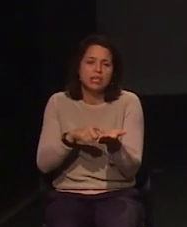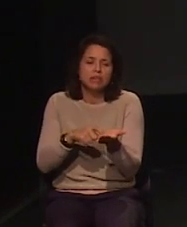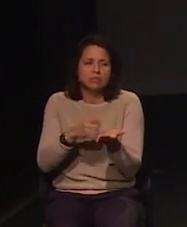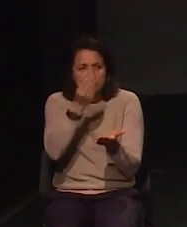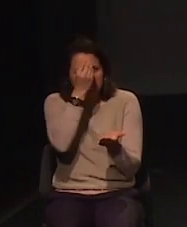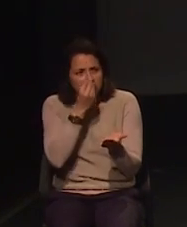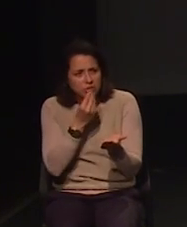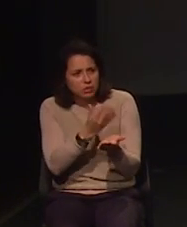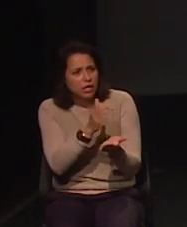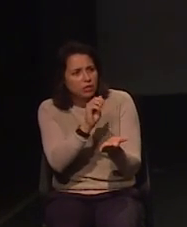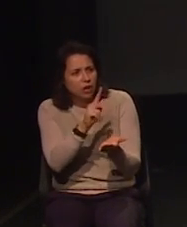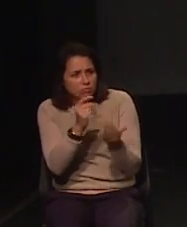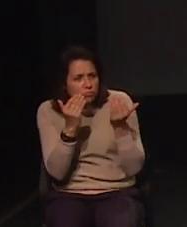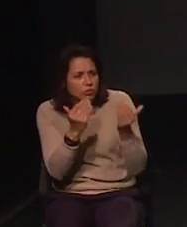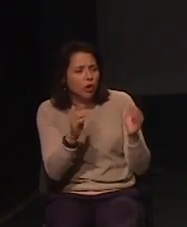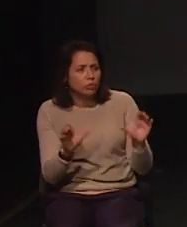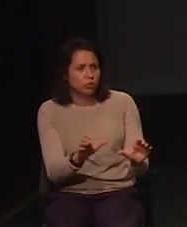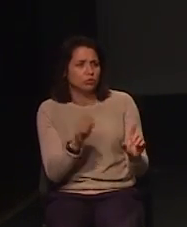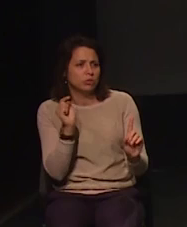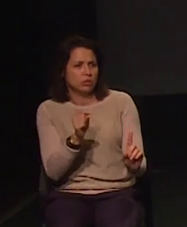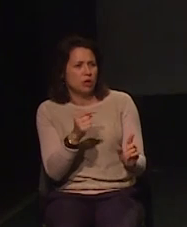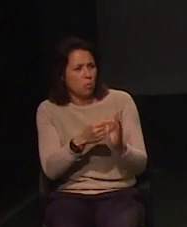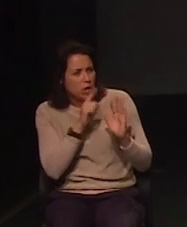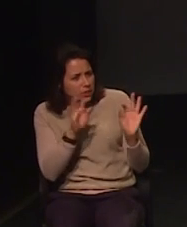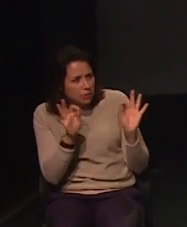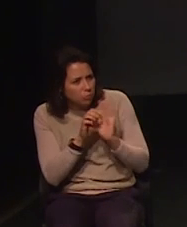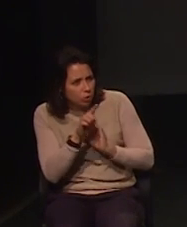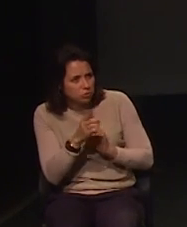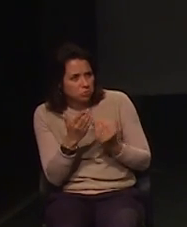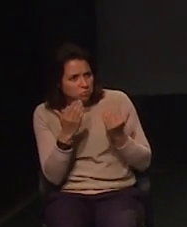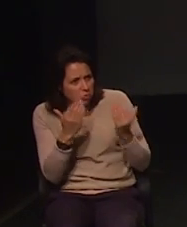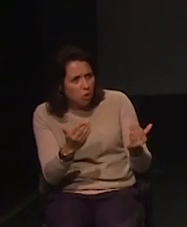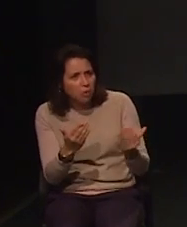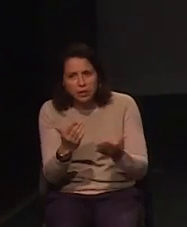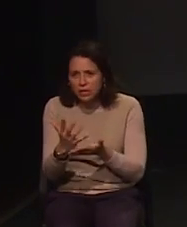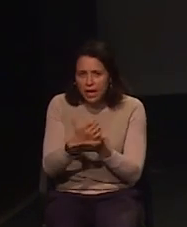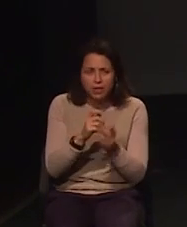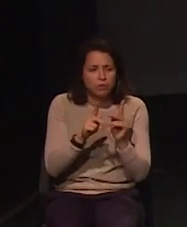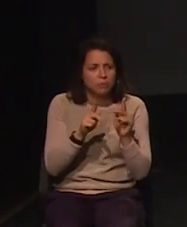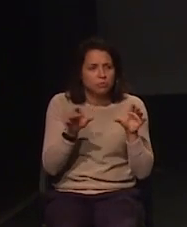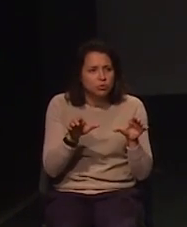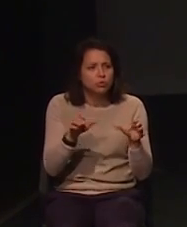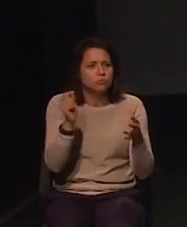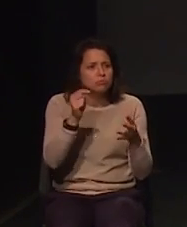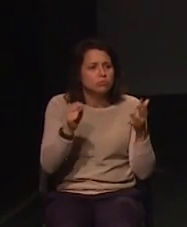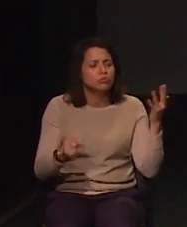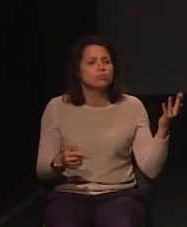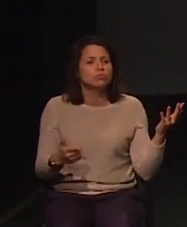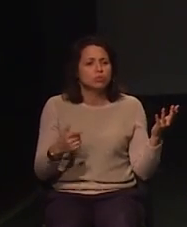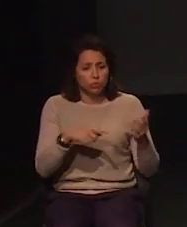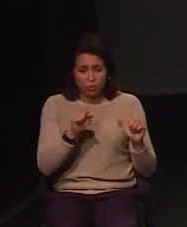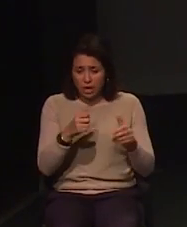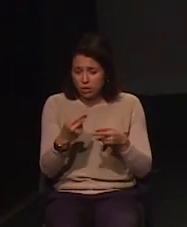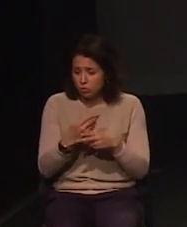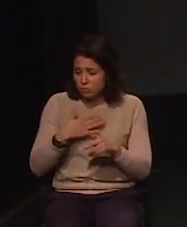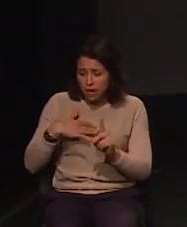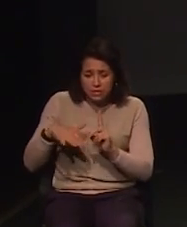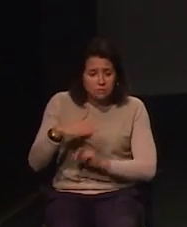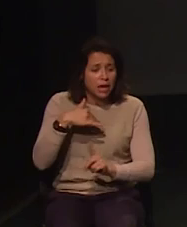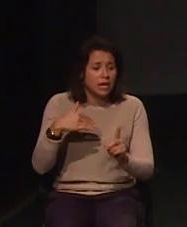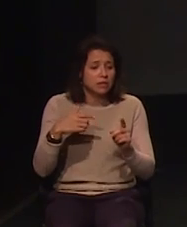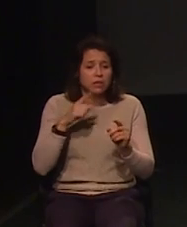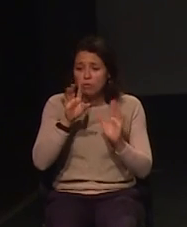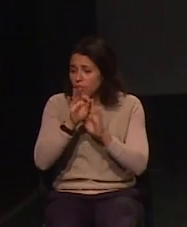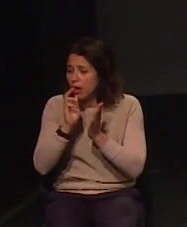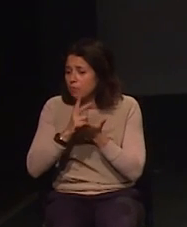go and do this. What is it that's important to you? Go and gather, do stuff. You could use my space, I'll find